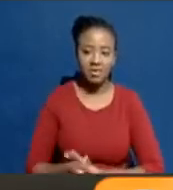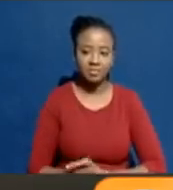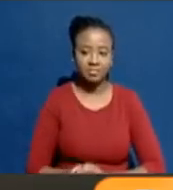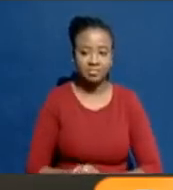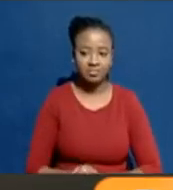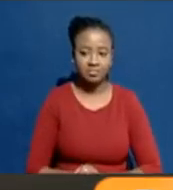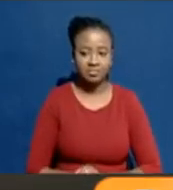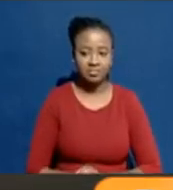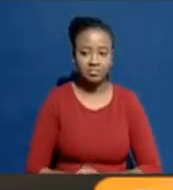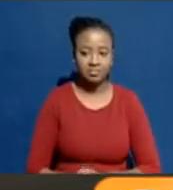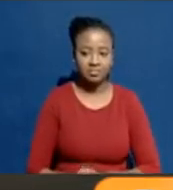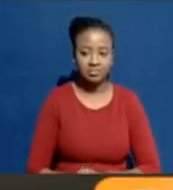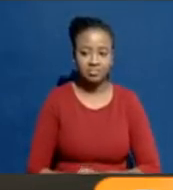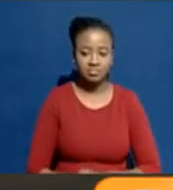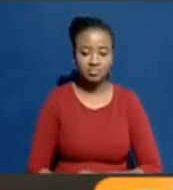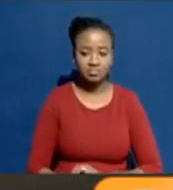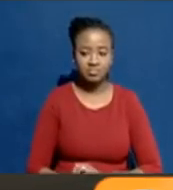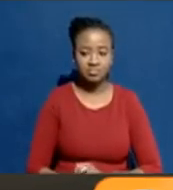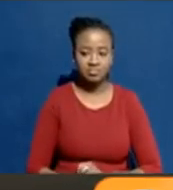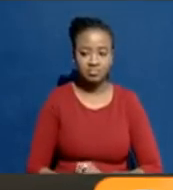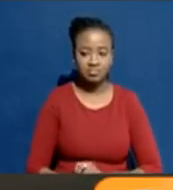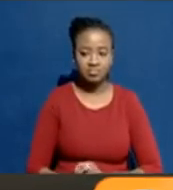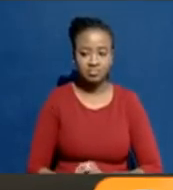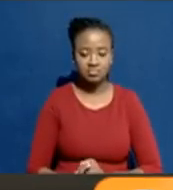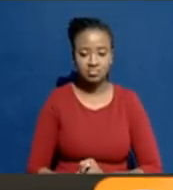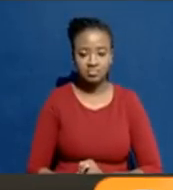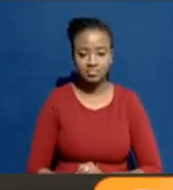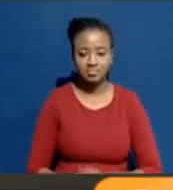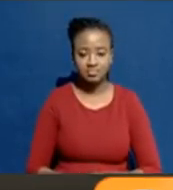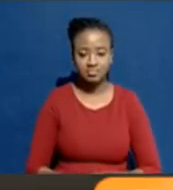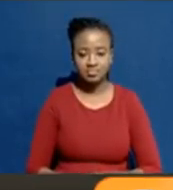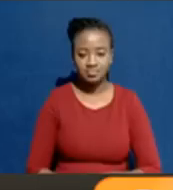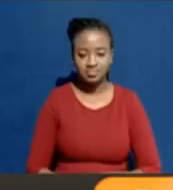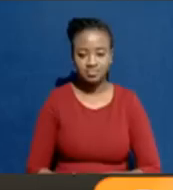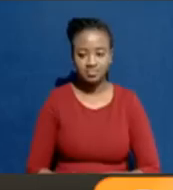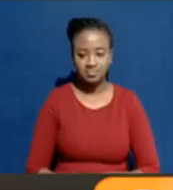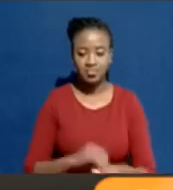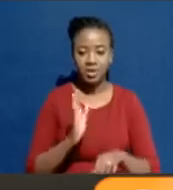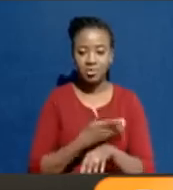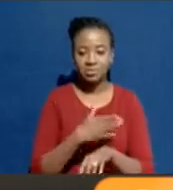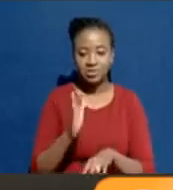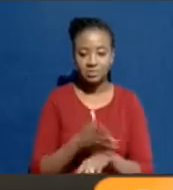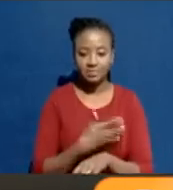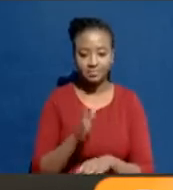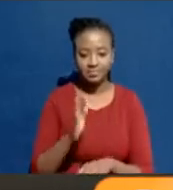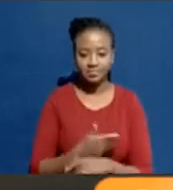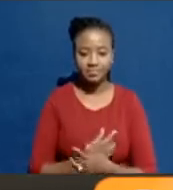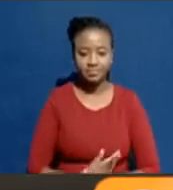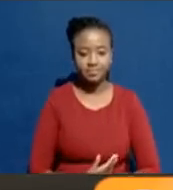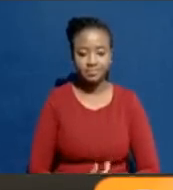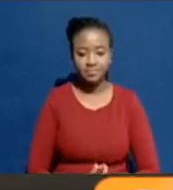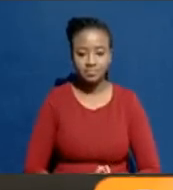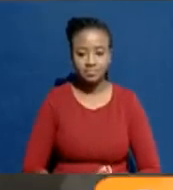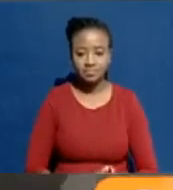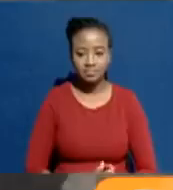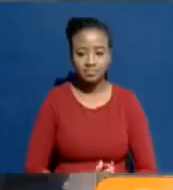Big shout out to Vince on the beat, Jack. I had to do this for the fans' sake. I'm getting all this love on the fan page. And plus, I